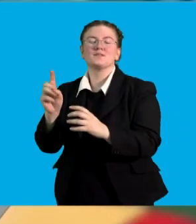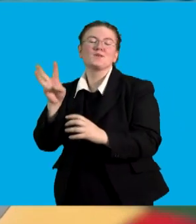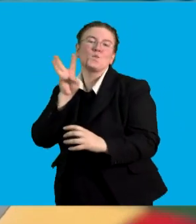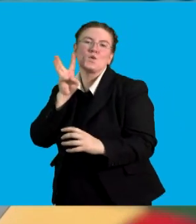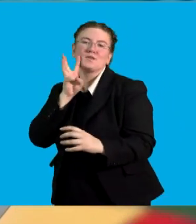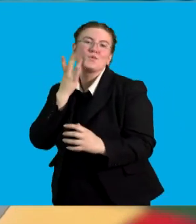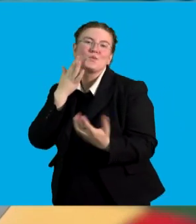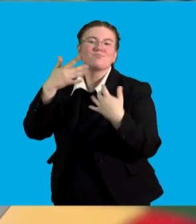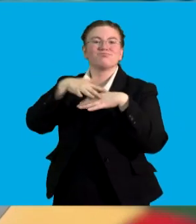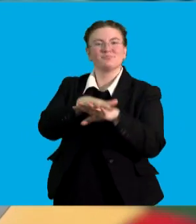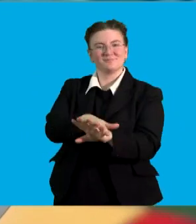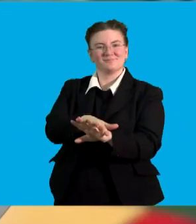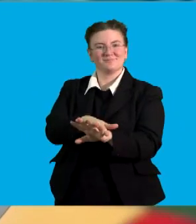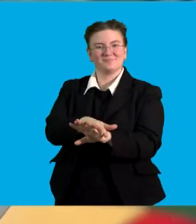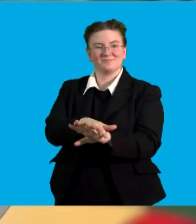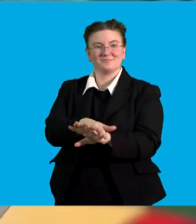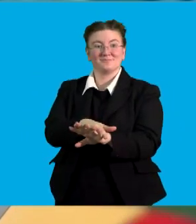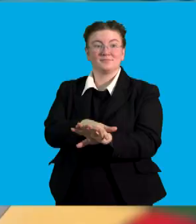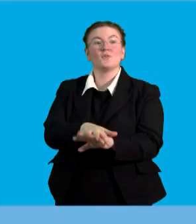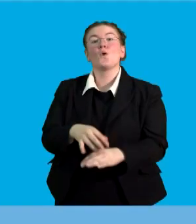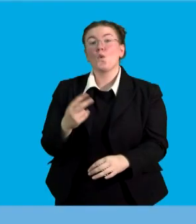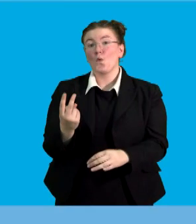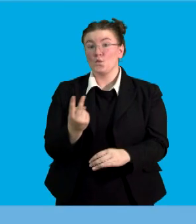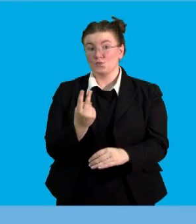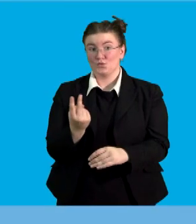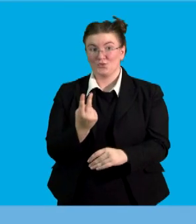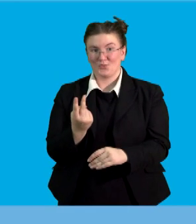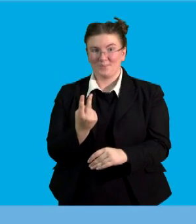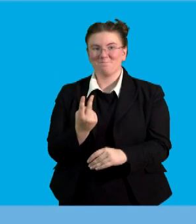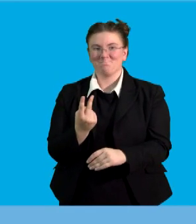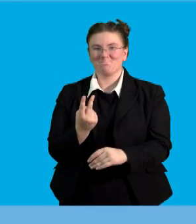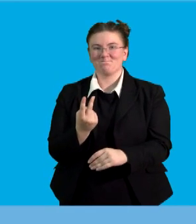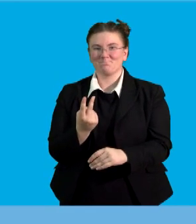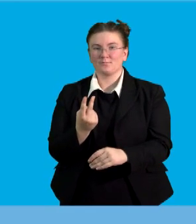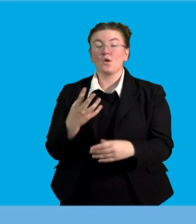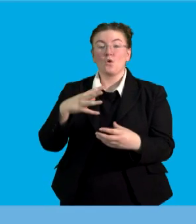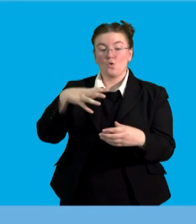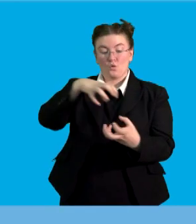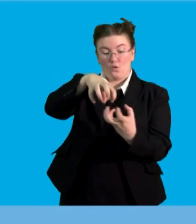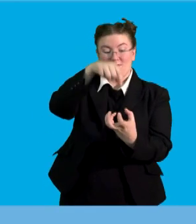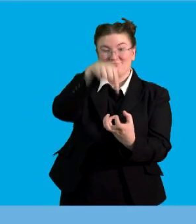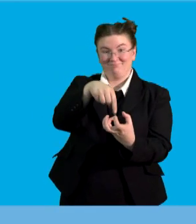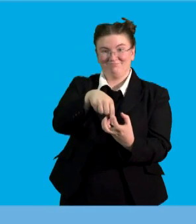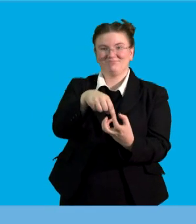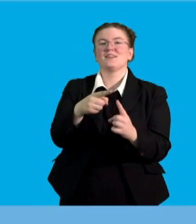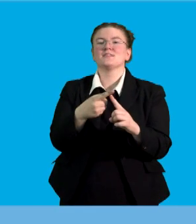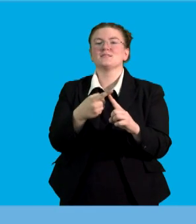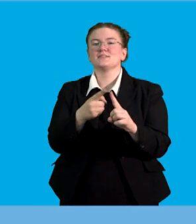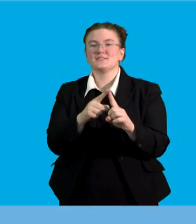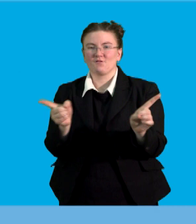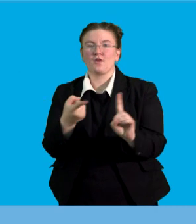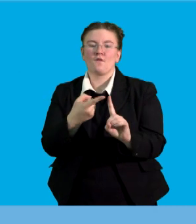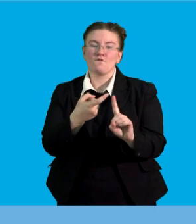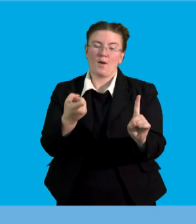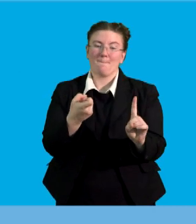liquid. So the properties are different. Furthermore, the properties in a compound are different from the properties of the reactants. As we